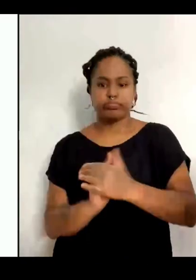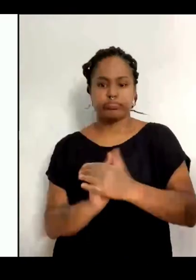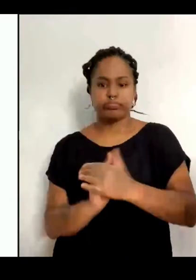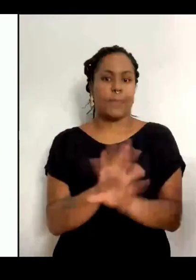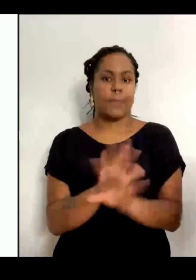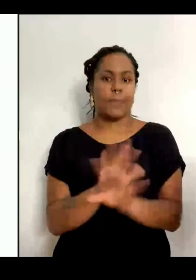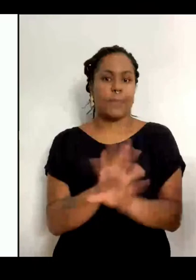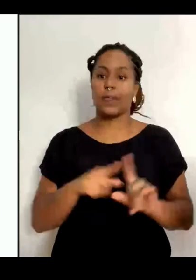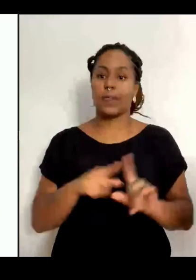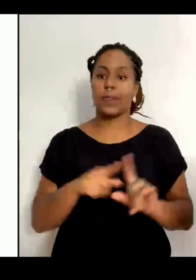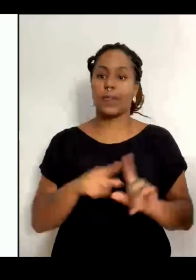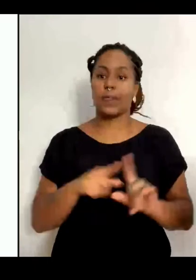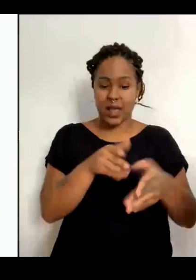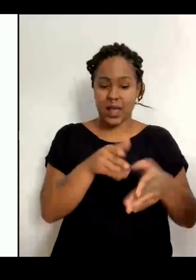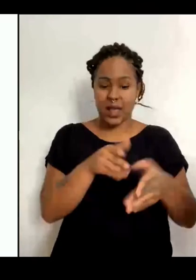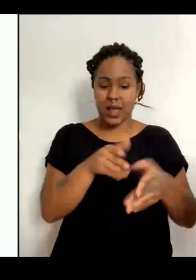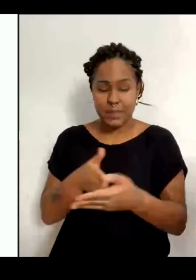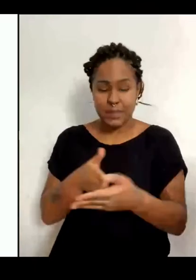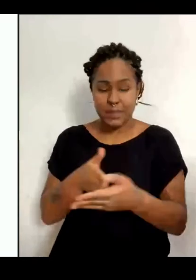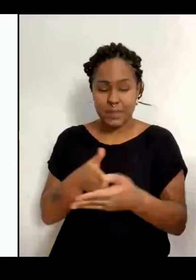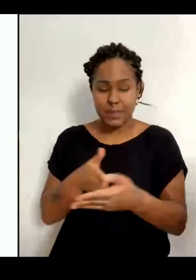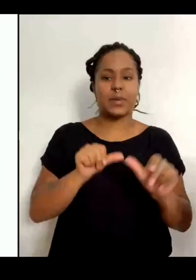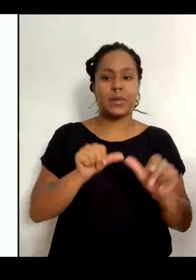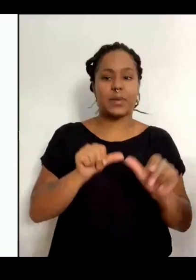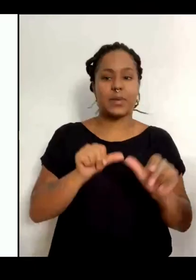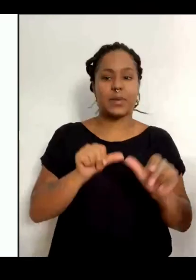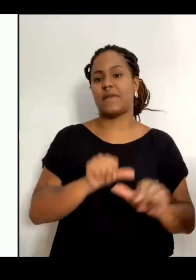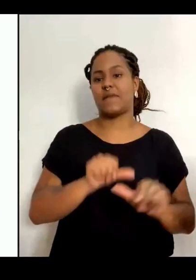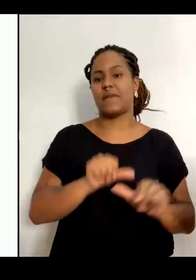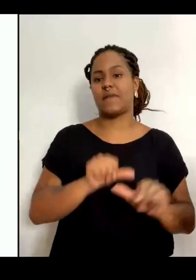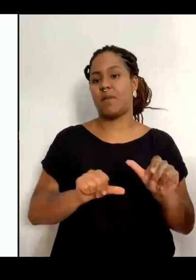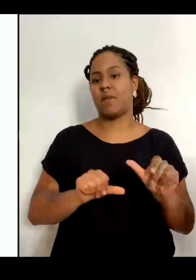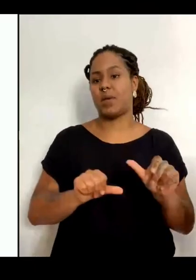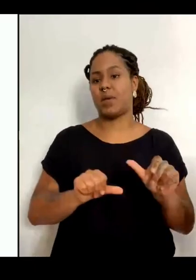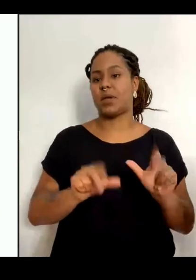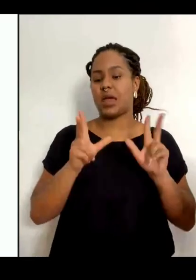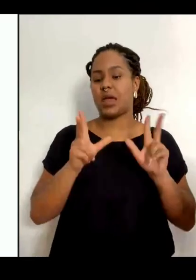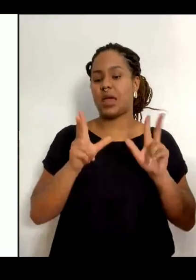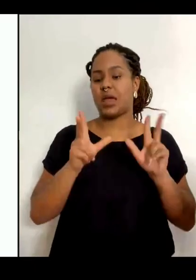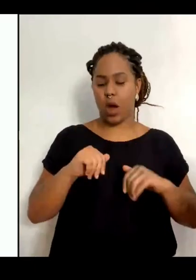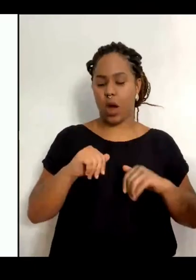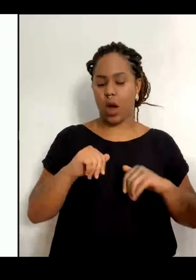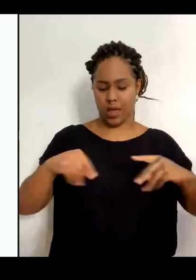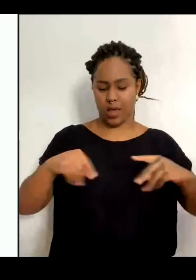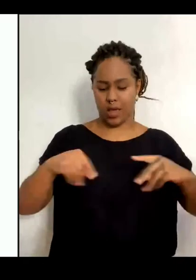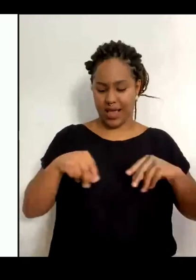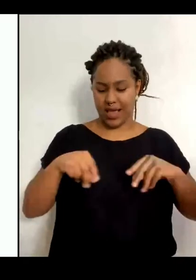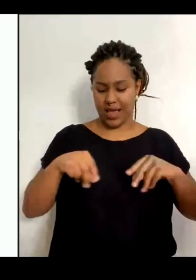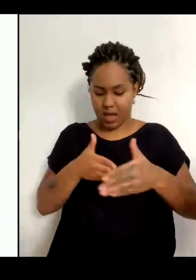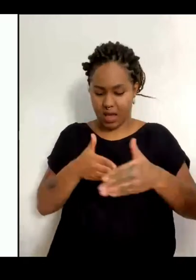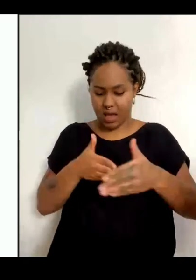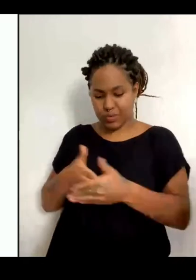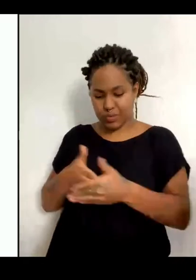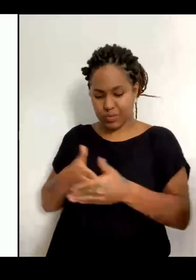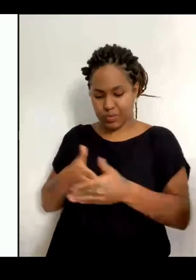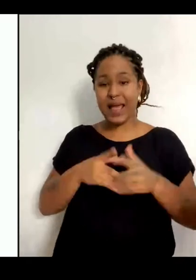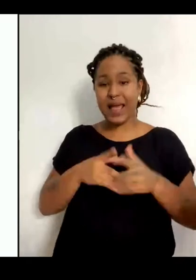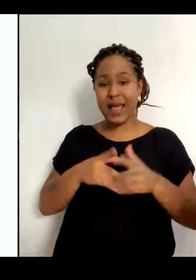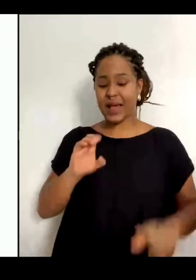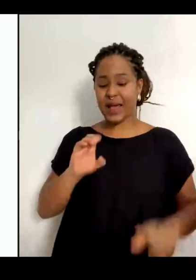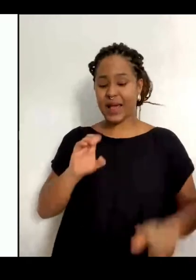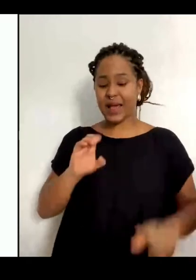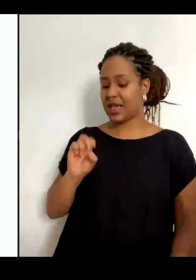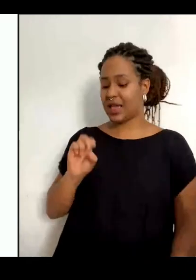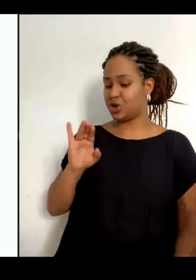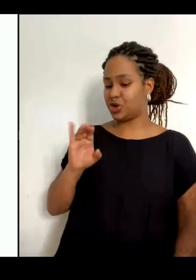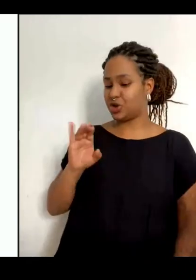desire so what if we swim with the erotic what if we pursue it rather than